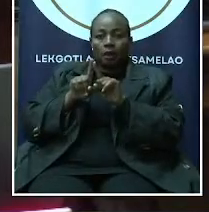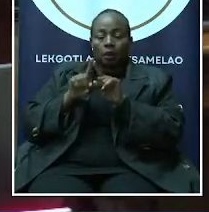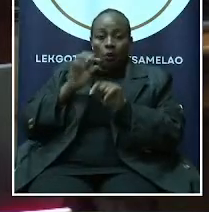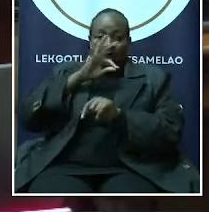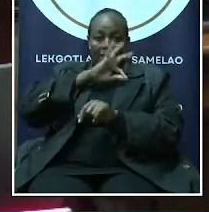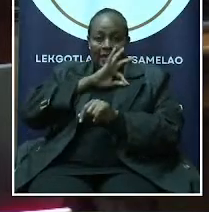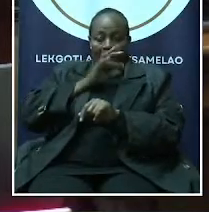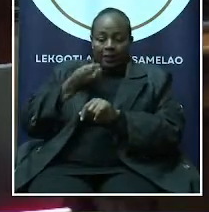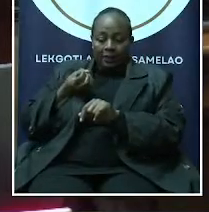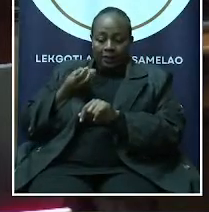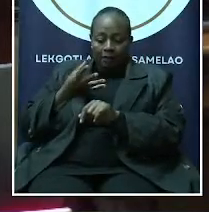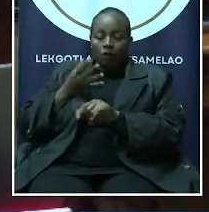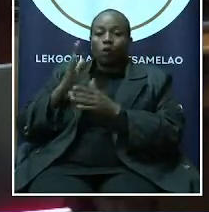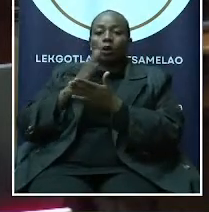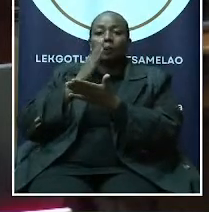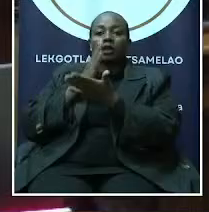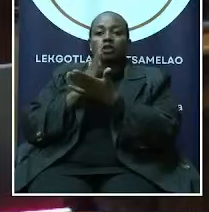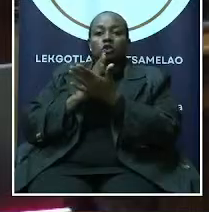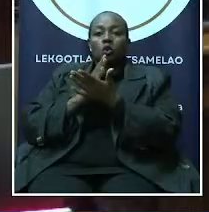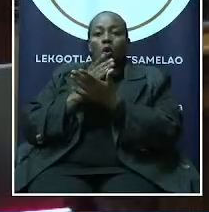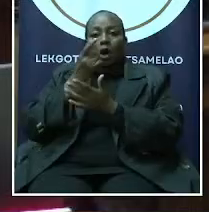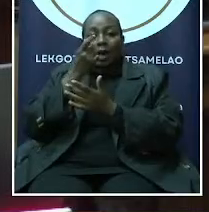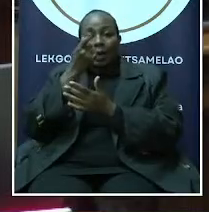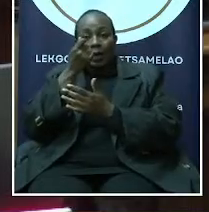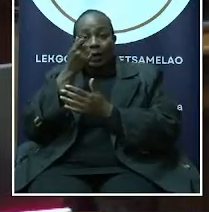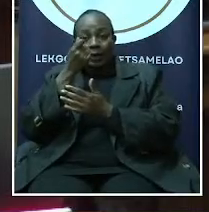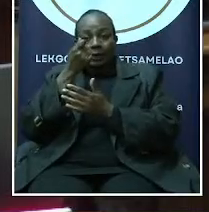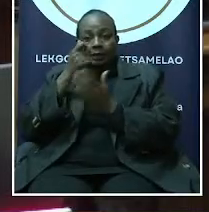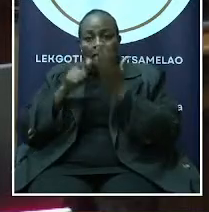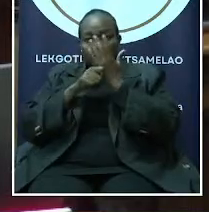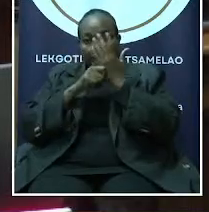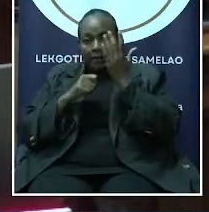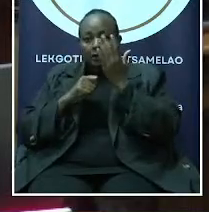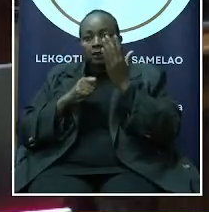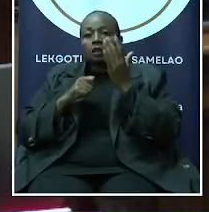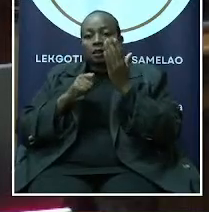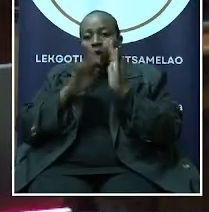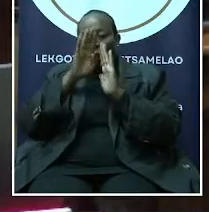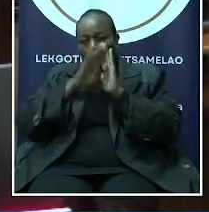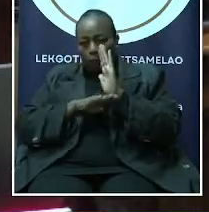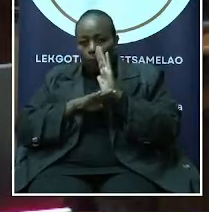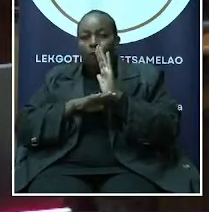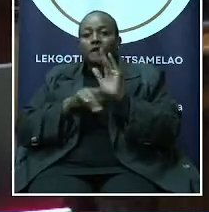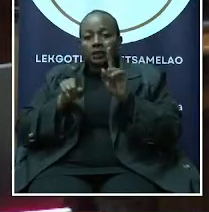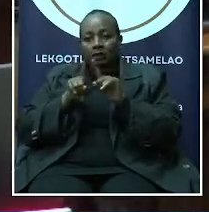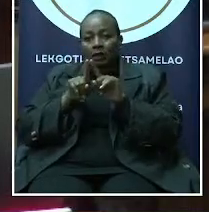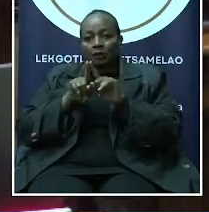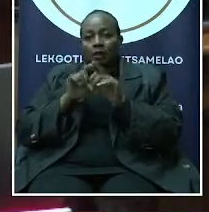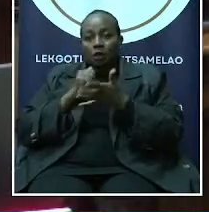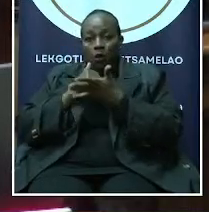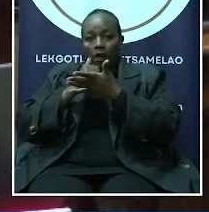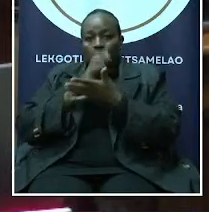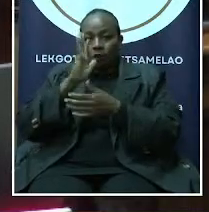stipend, we will ensure that your rates and taxes are reduced. That's an incentive.